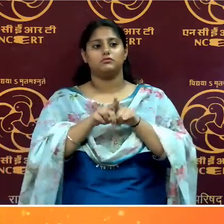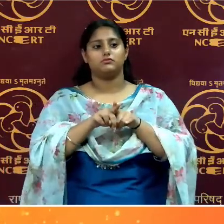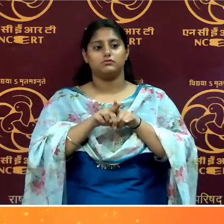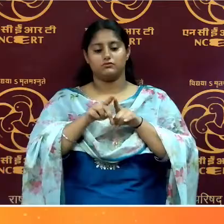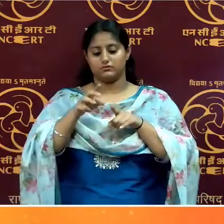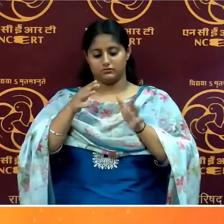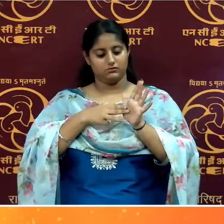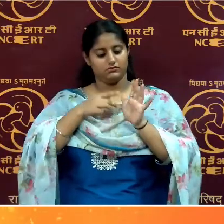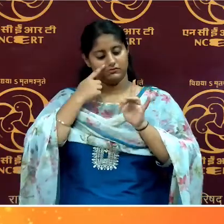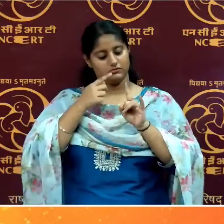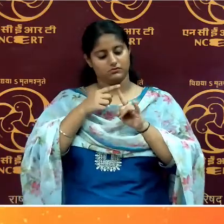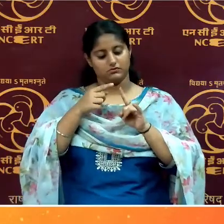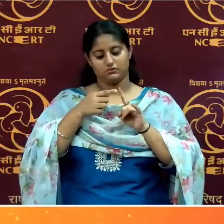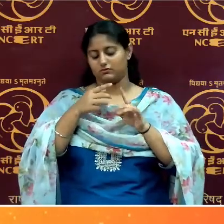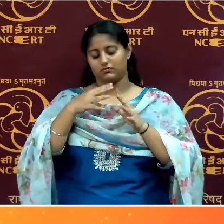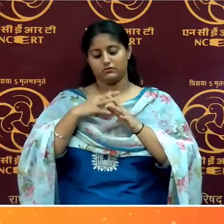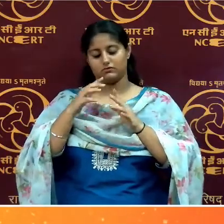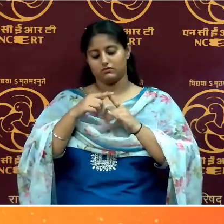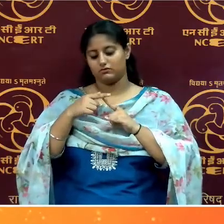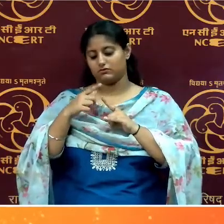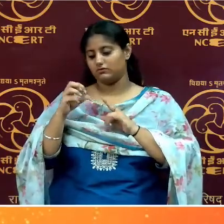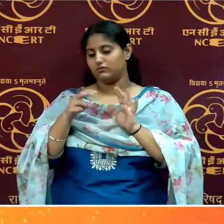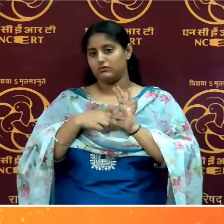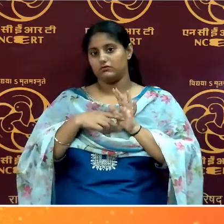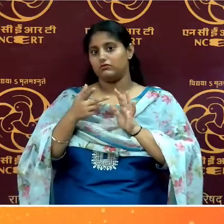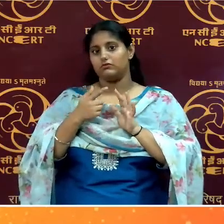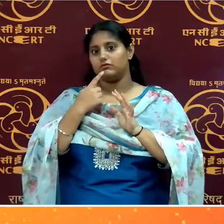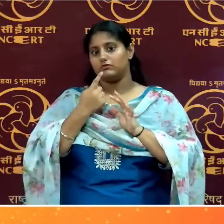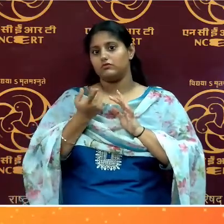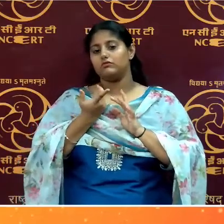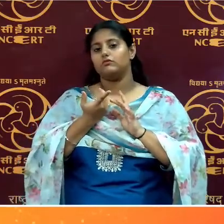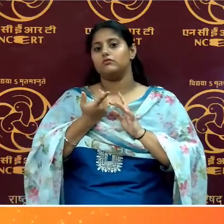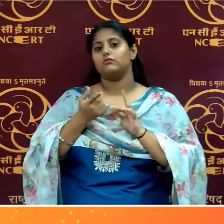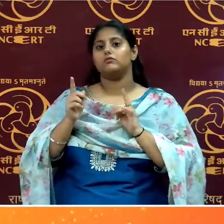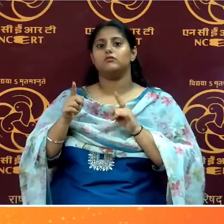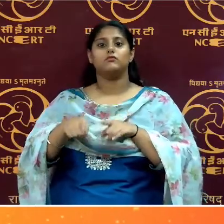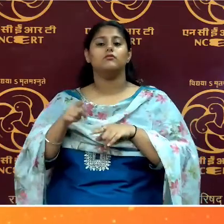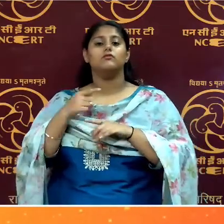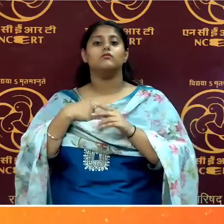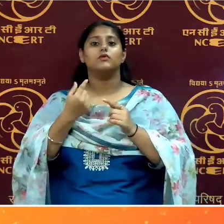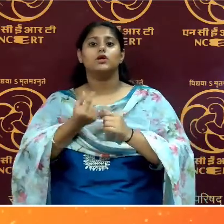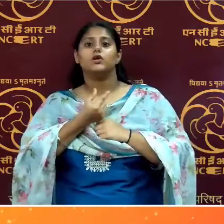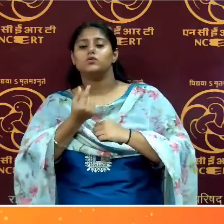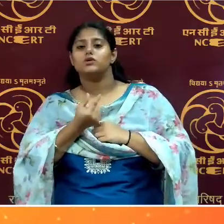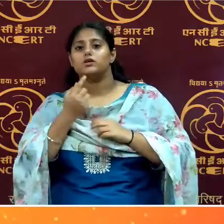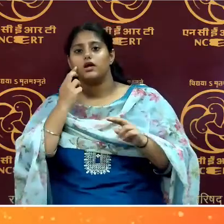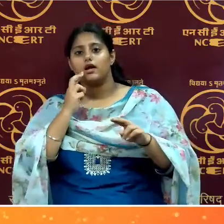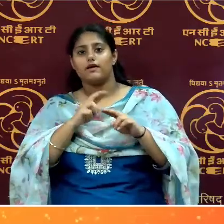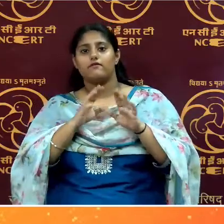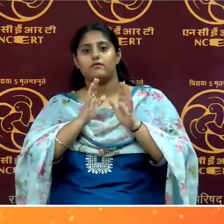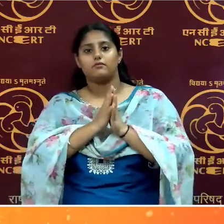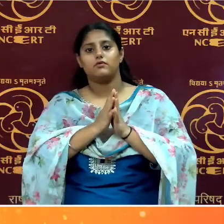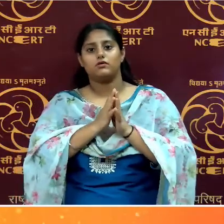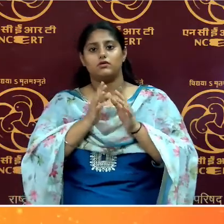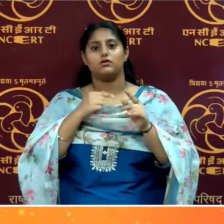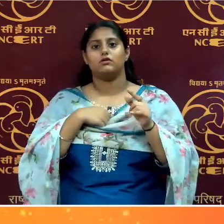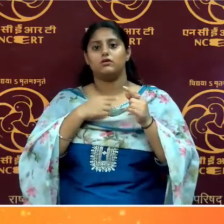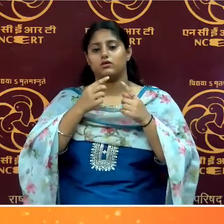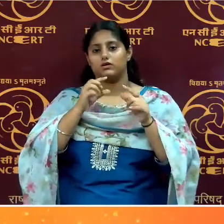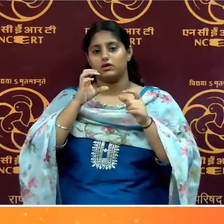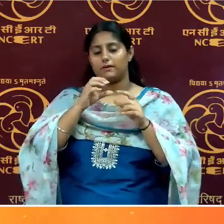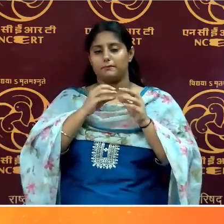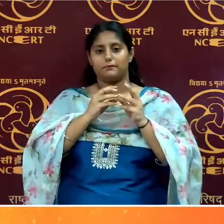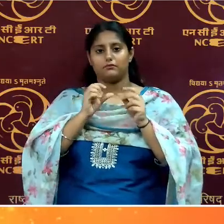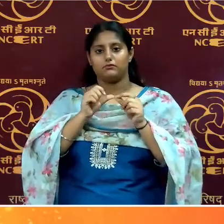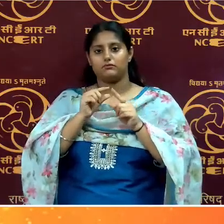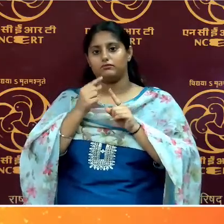grams also. Okay. So what we need to be careful about while using that, when we take the reading, now I have kept it in this position. Now